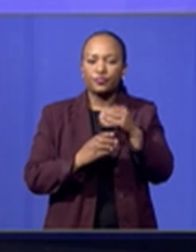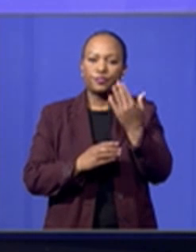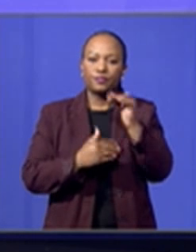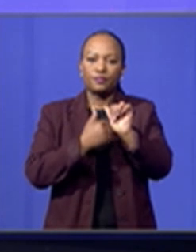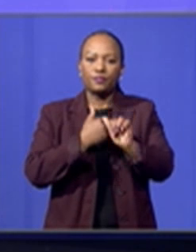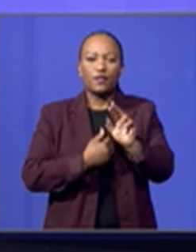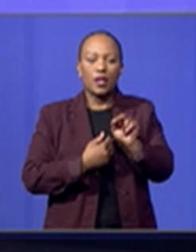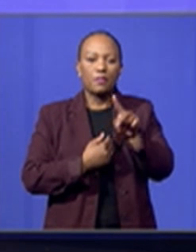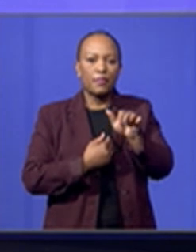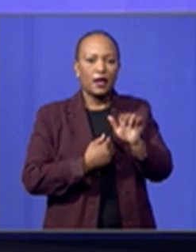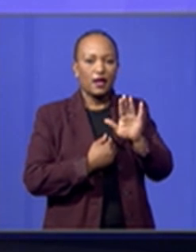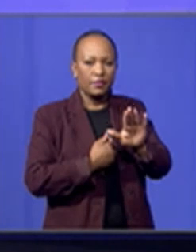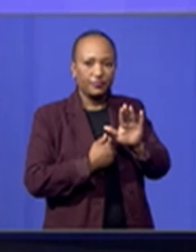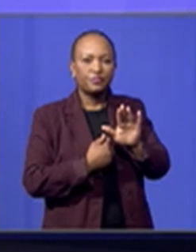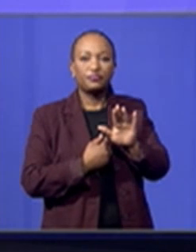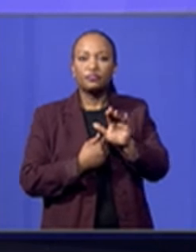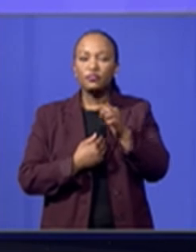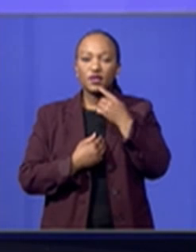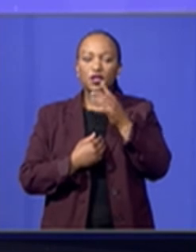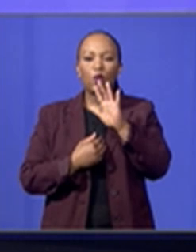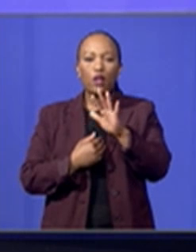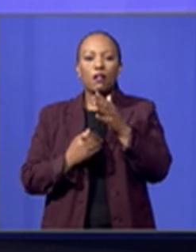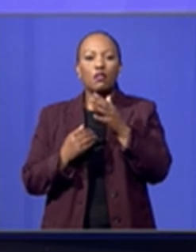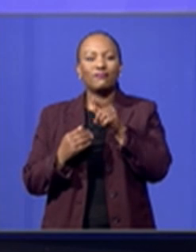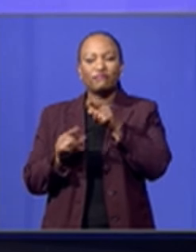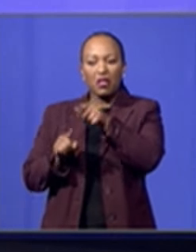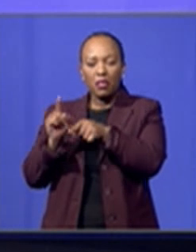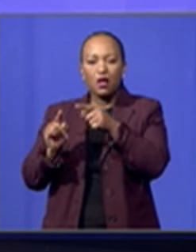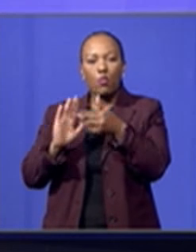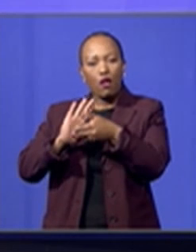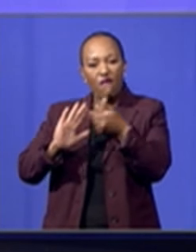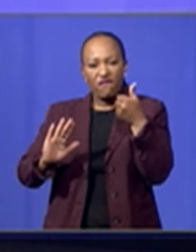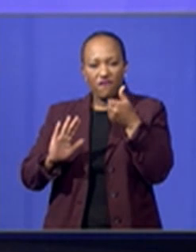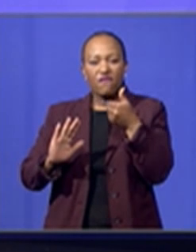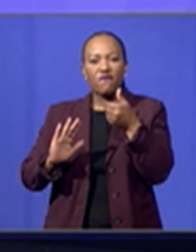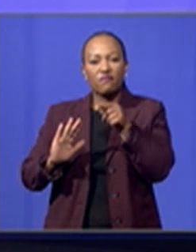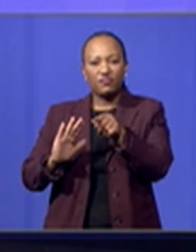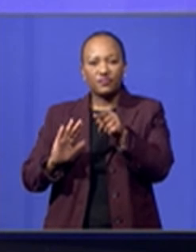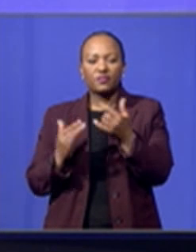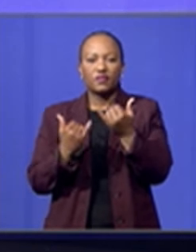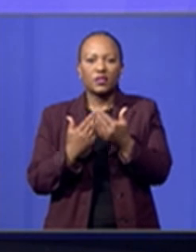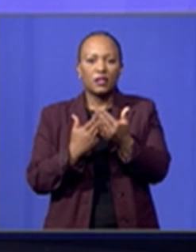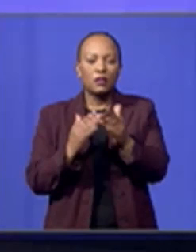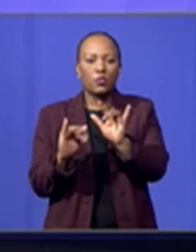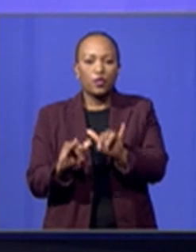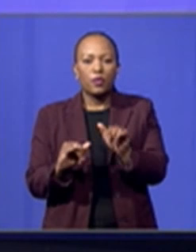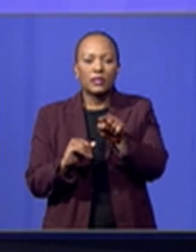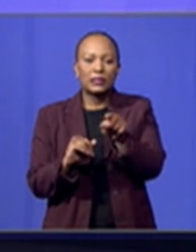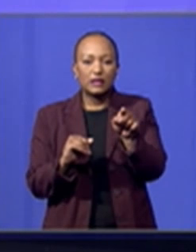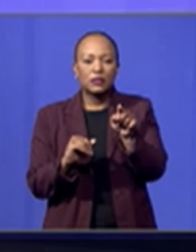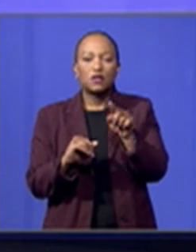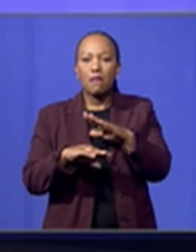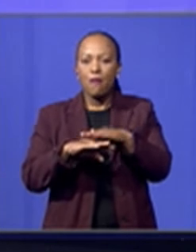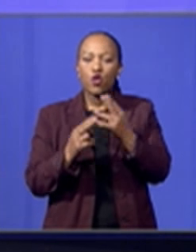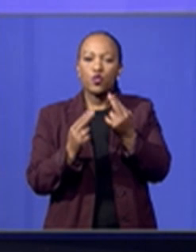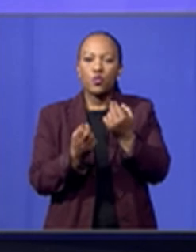NPA e tlile go ka phimola ditatofatso tsa bontlha bongwe. Go santse go letilwe konosetso ya tshekatsheko